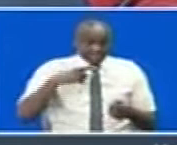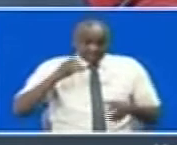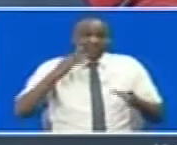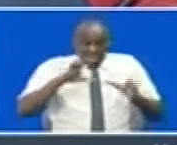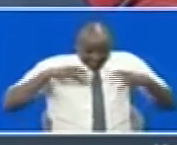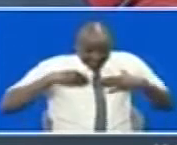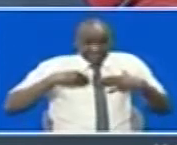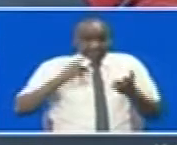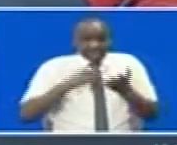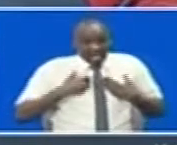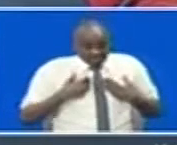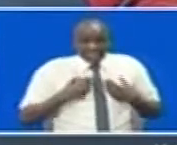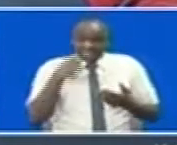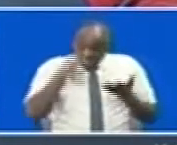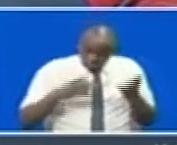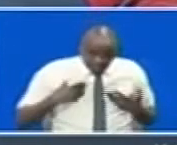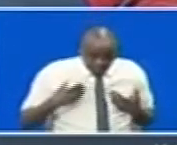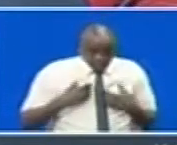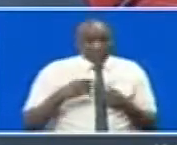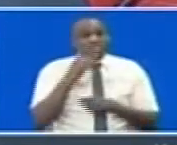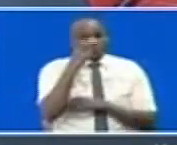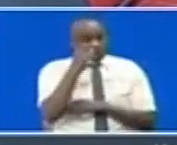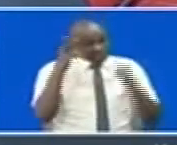not. He's talking about an imposition after the